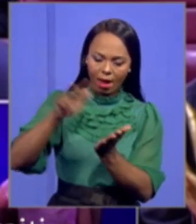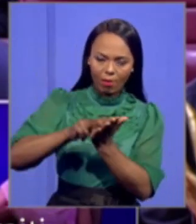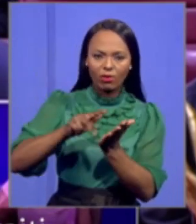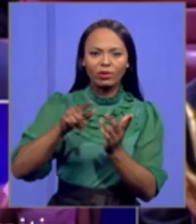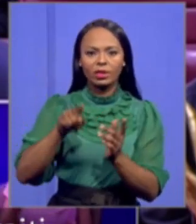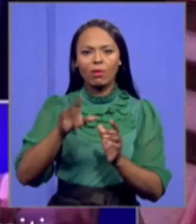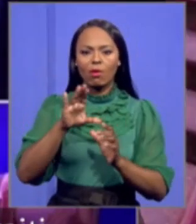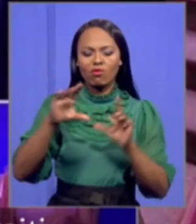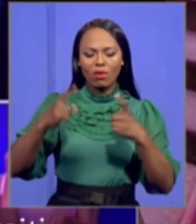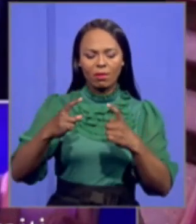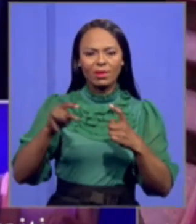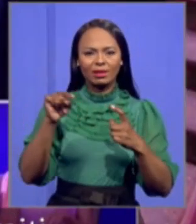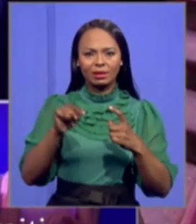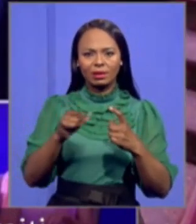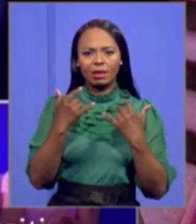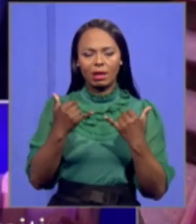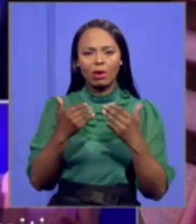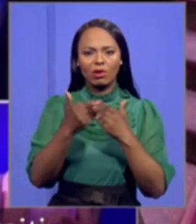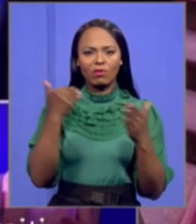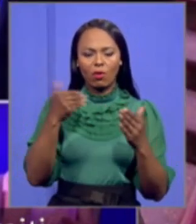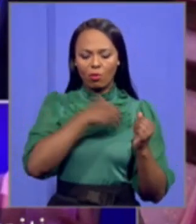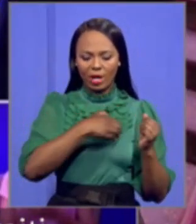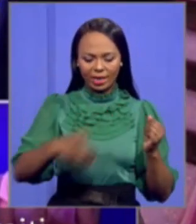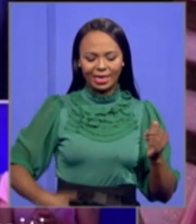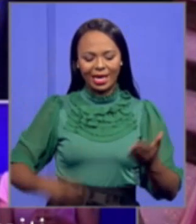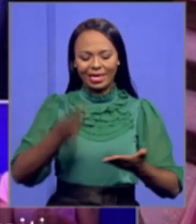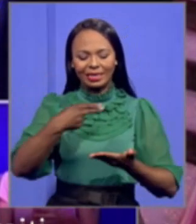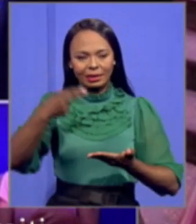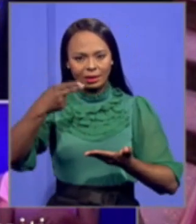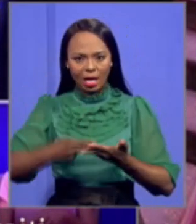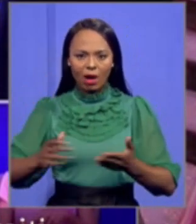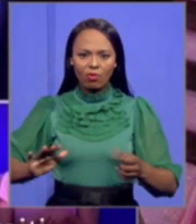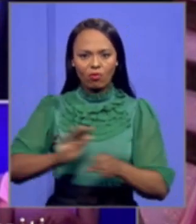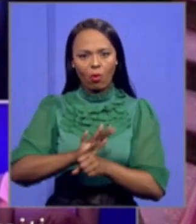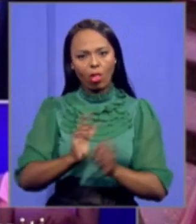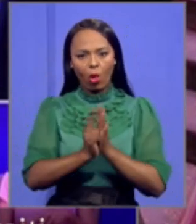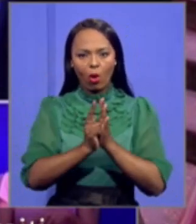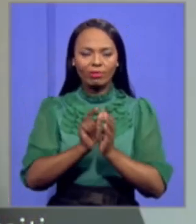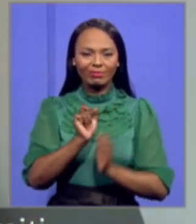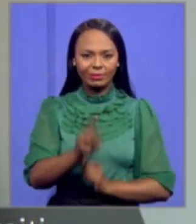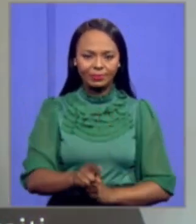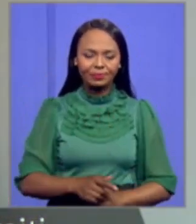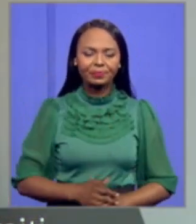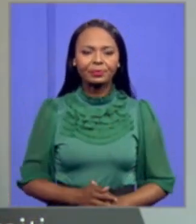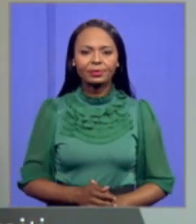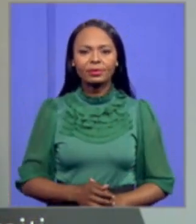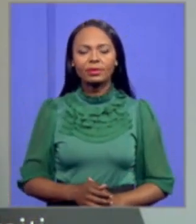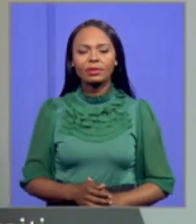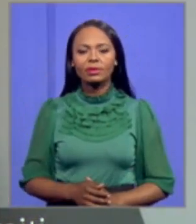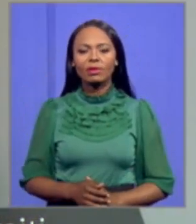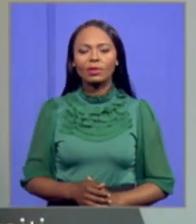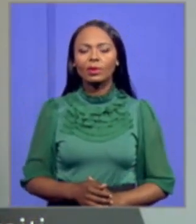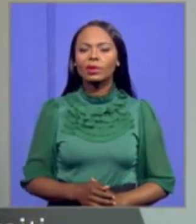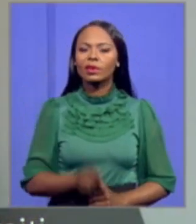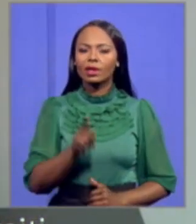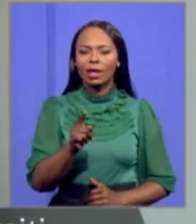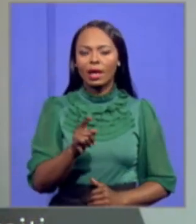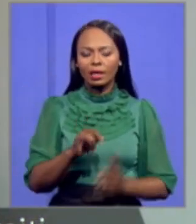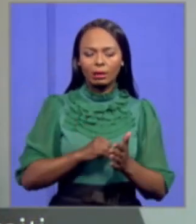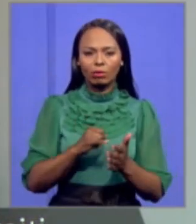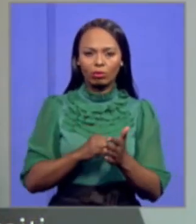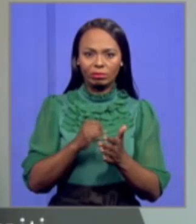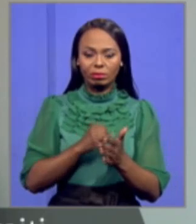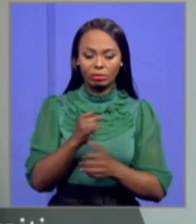naha la diprovinsi pele mopresidente a se saenela ho ba molao. Industry in general is saying, look, we actually